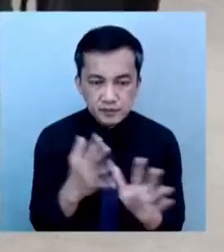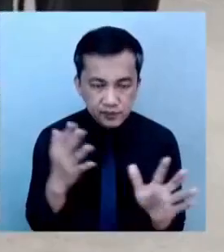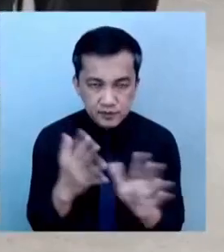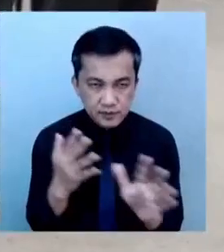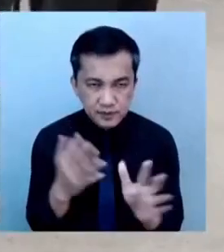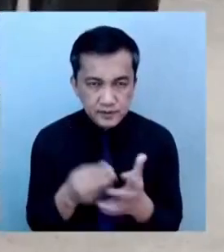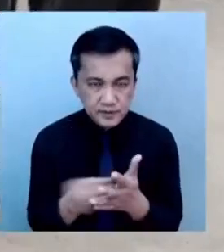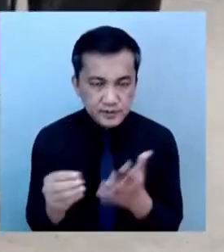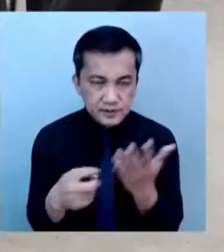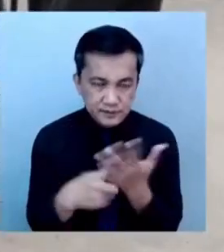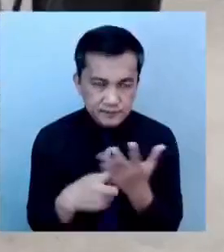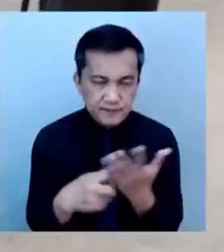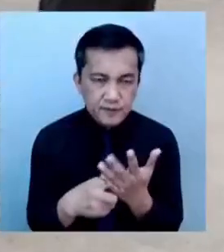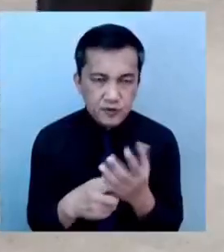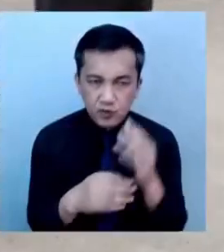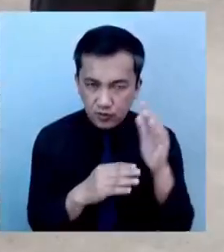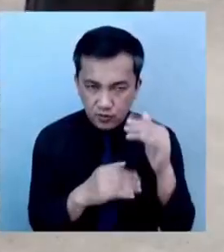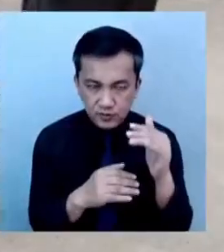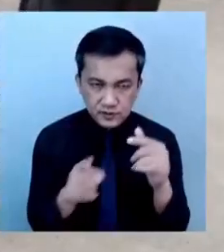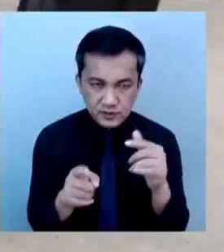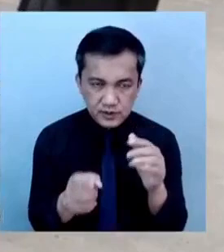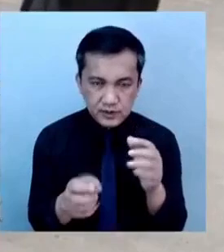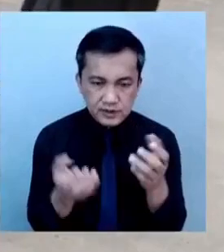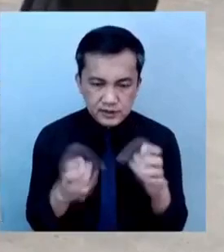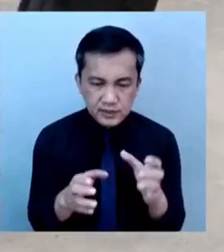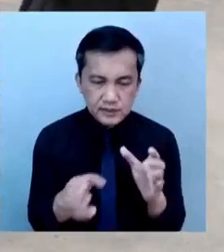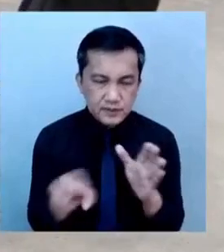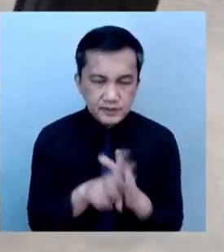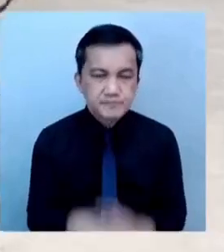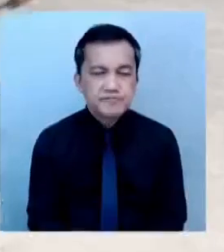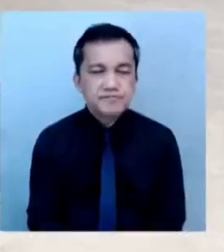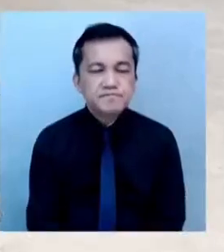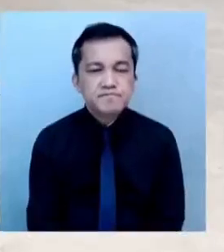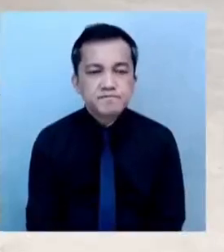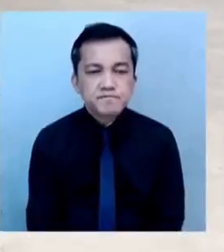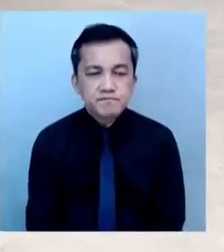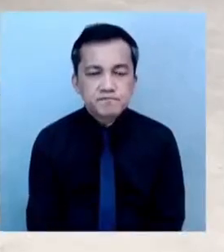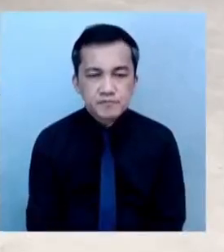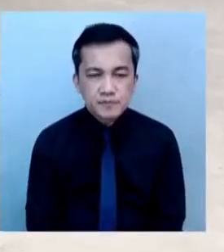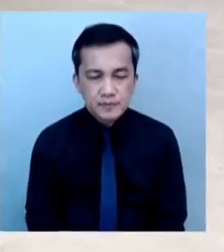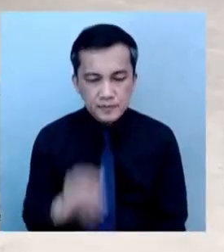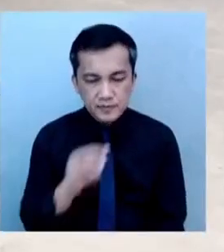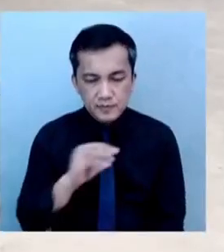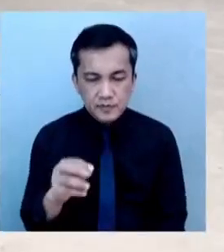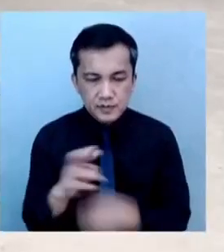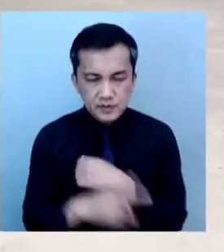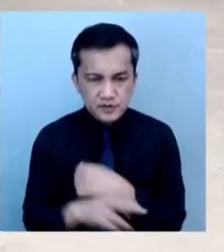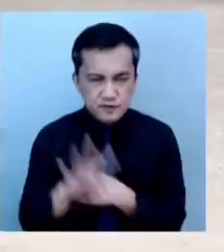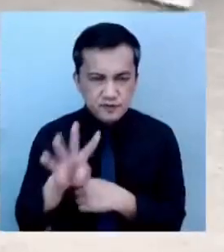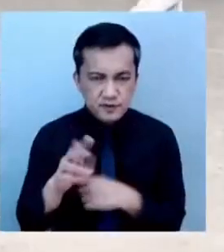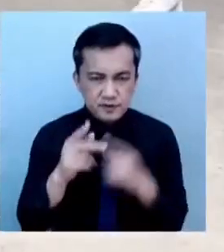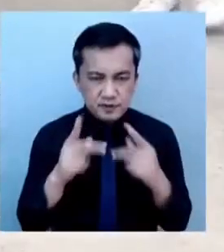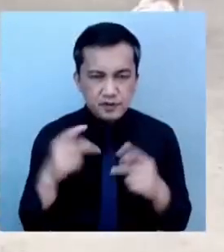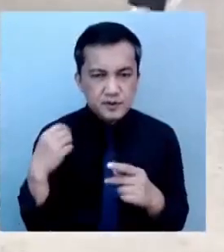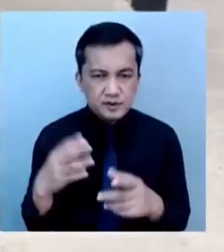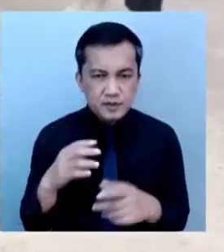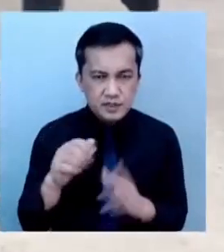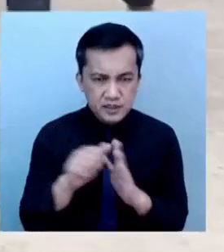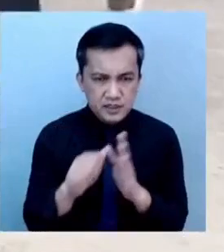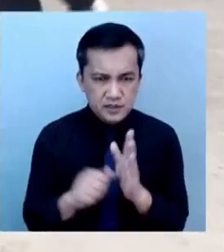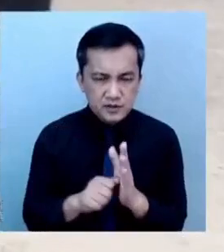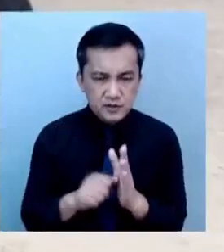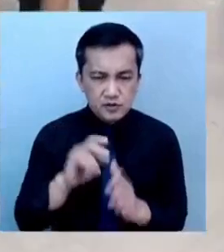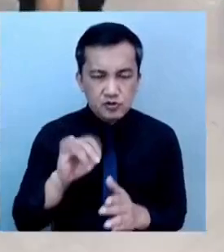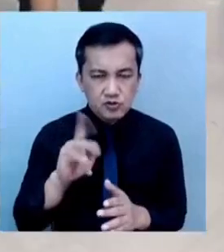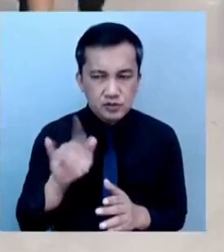tickets, hoping to become chance passengers. Marina Region 4 Public Information Officer Attorney Ivy Audrey Fampo